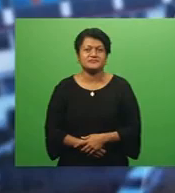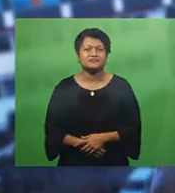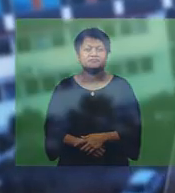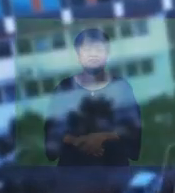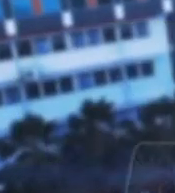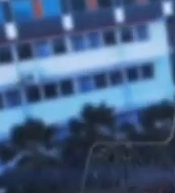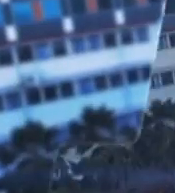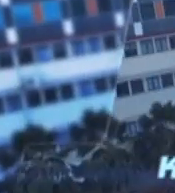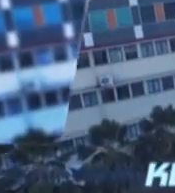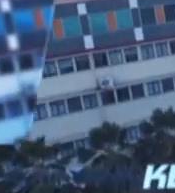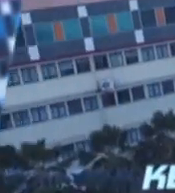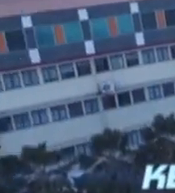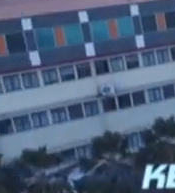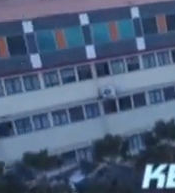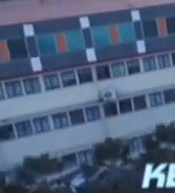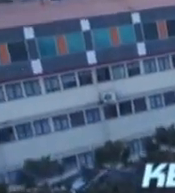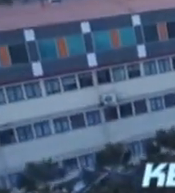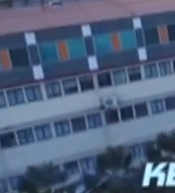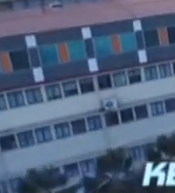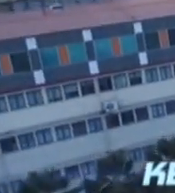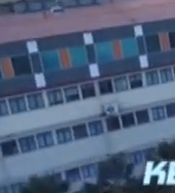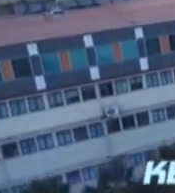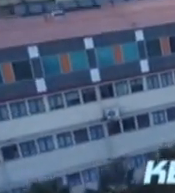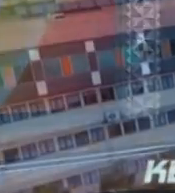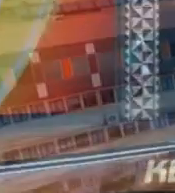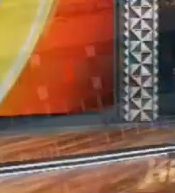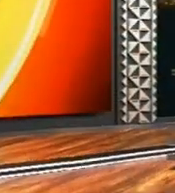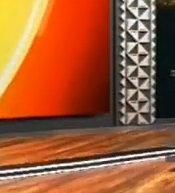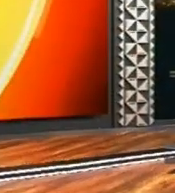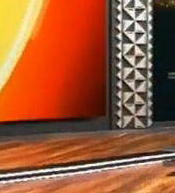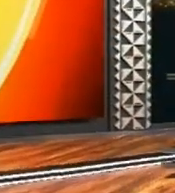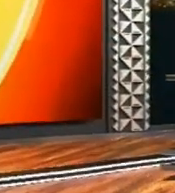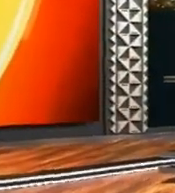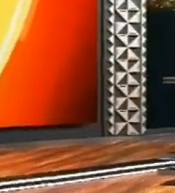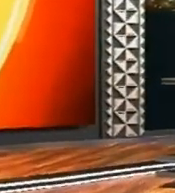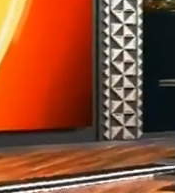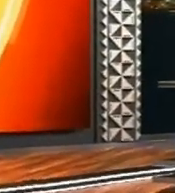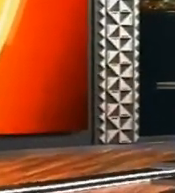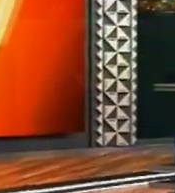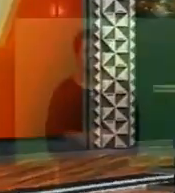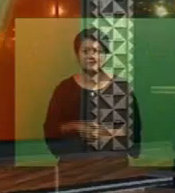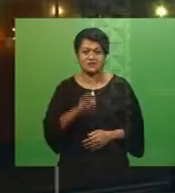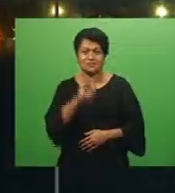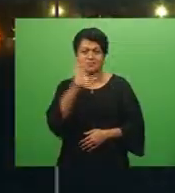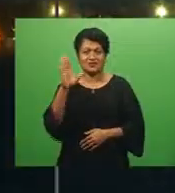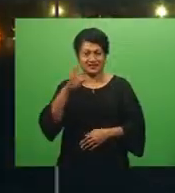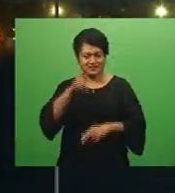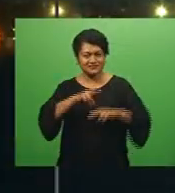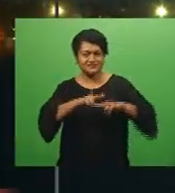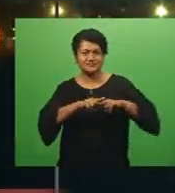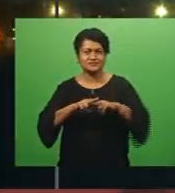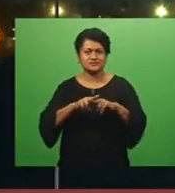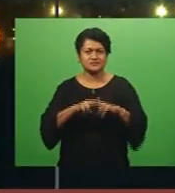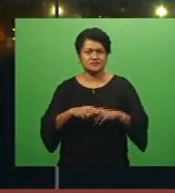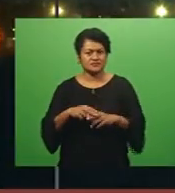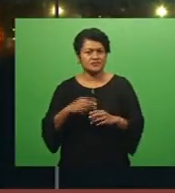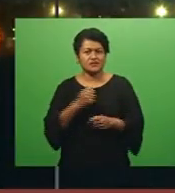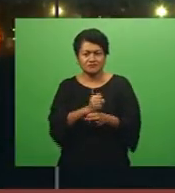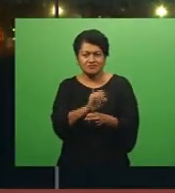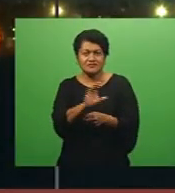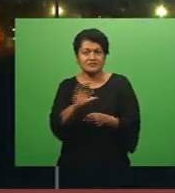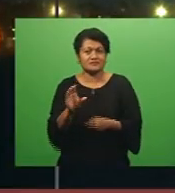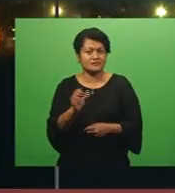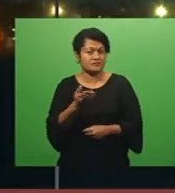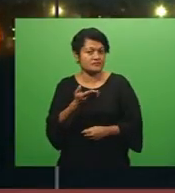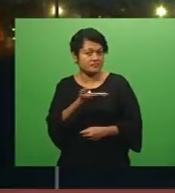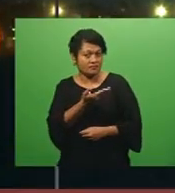From the studios of FBC Suva, Edwin Nunn. Bulabnaka, Fiji. Freesoul Real Estate Development has